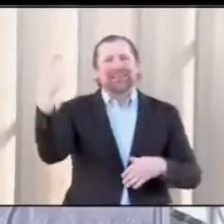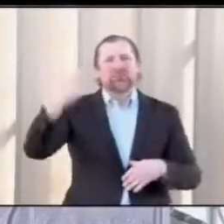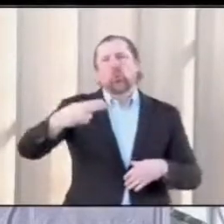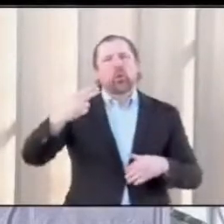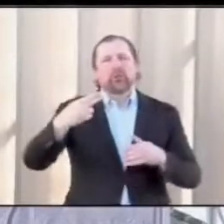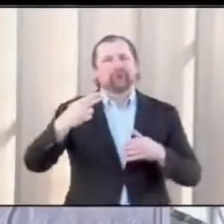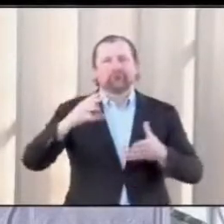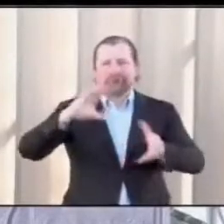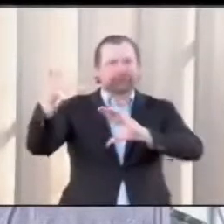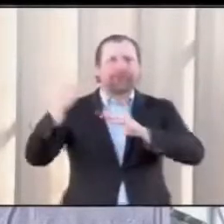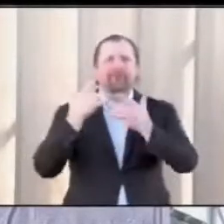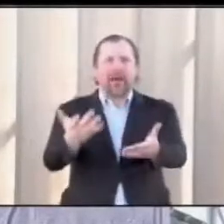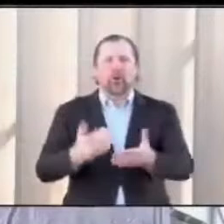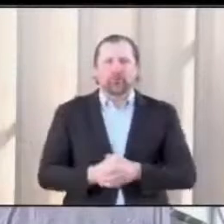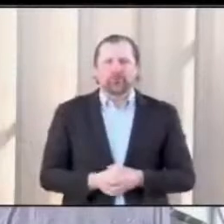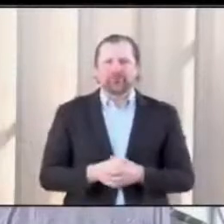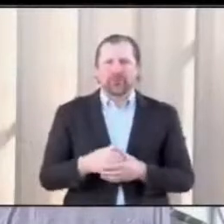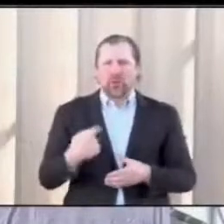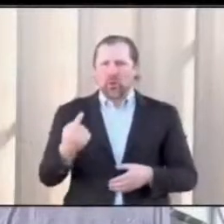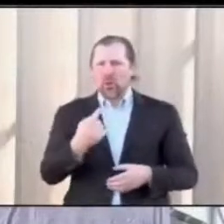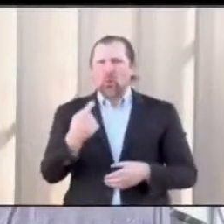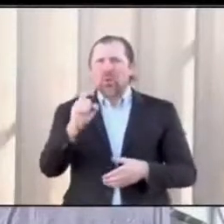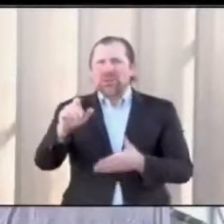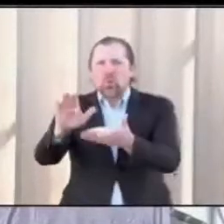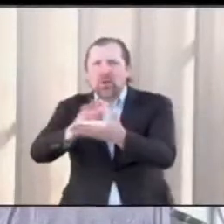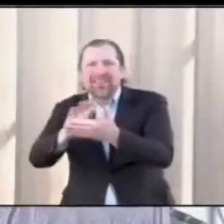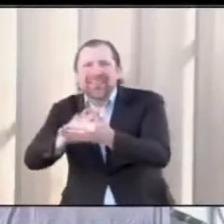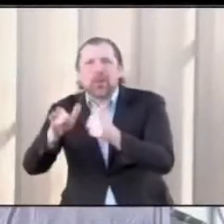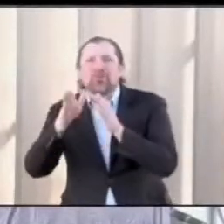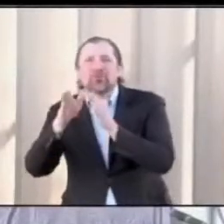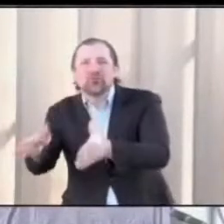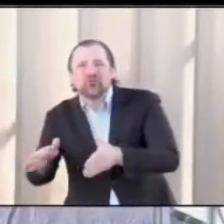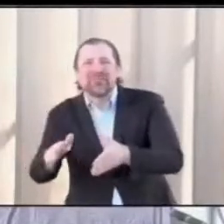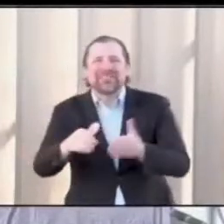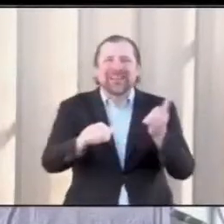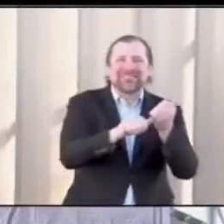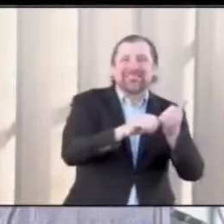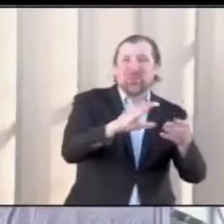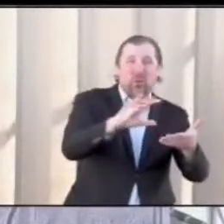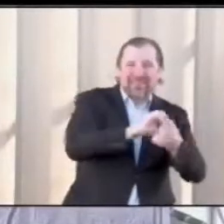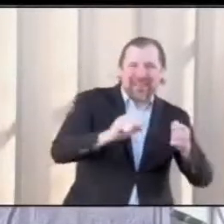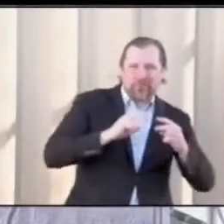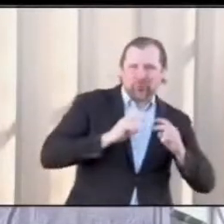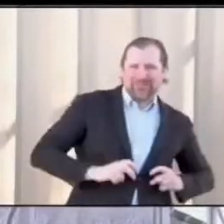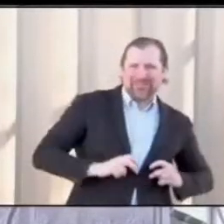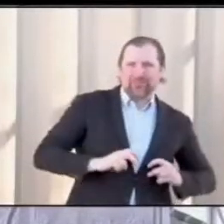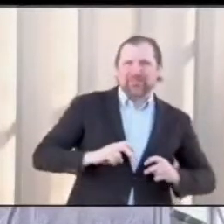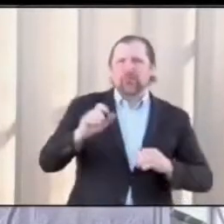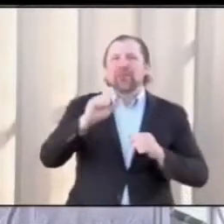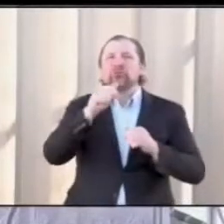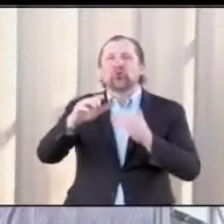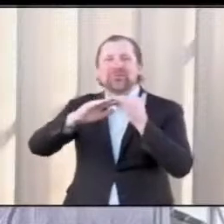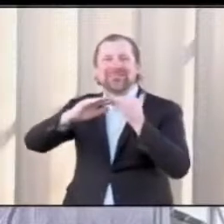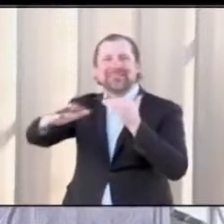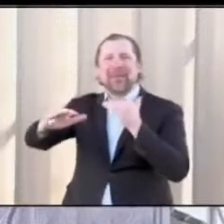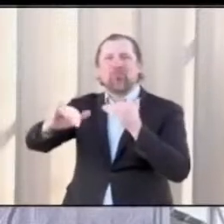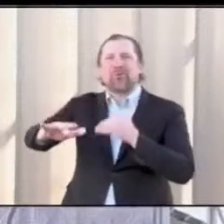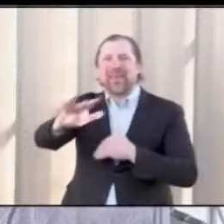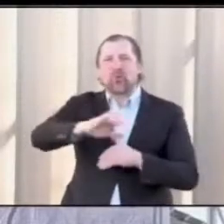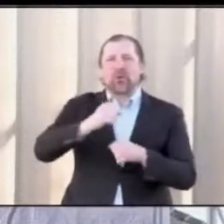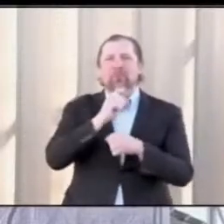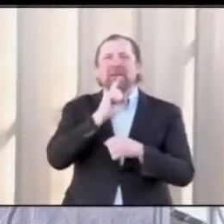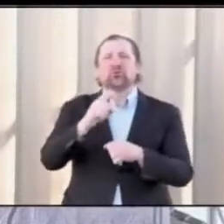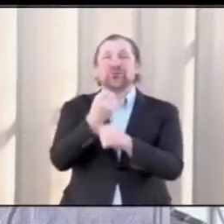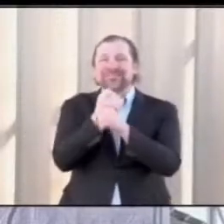We are inspecting infrastructure, clearing streets of debris, assisting with damage assessments, and stabilizing the area to pave the way for a